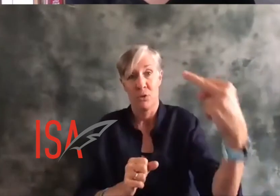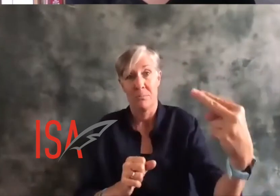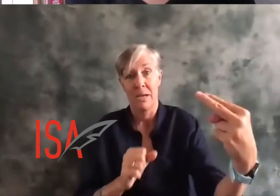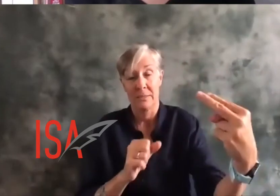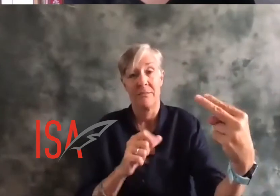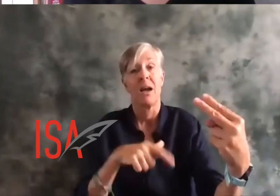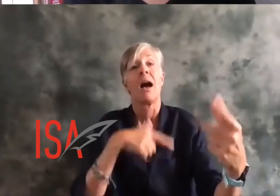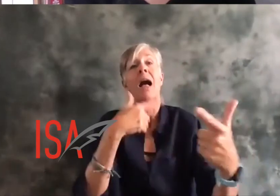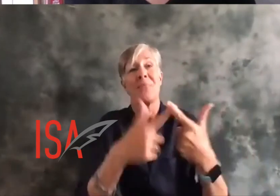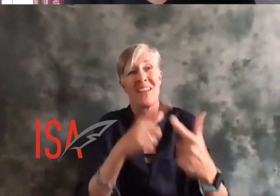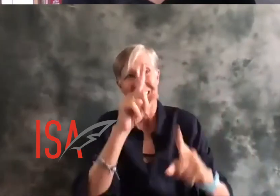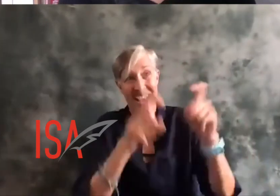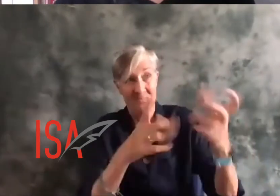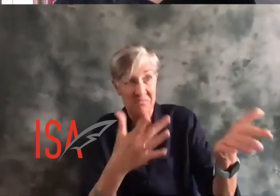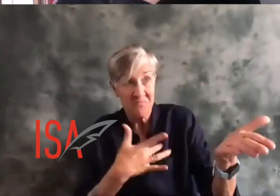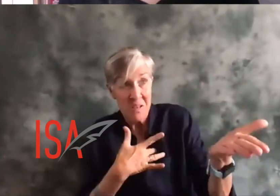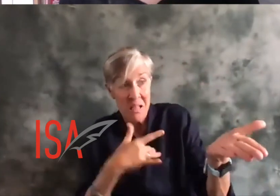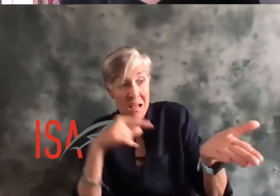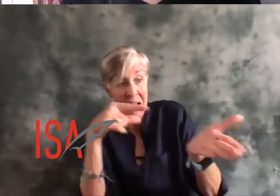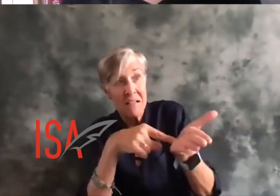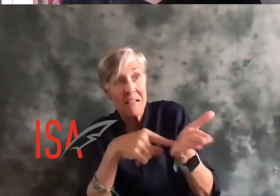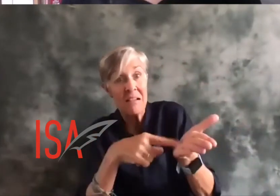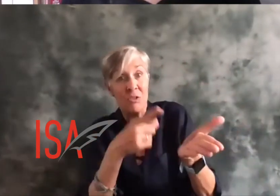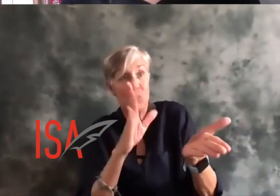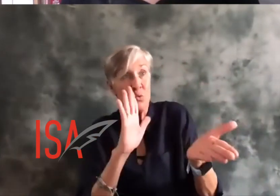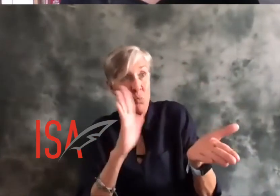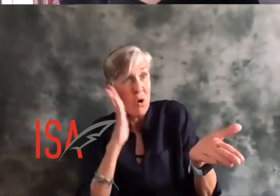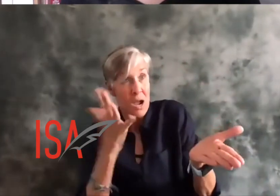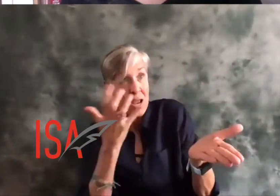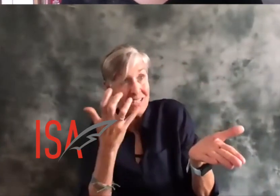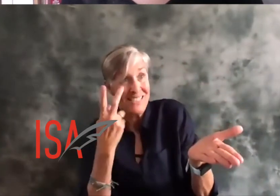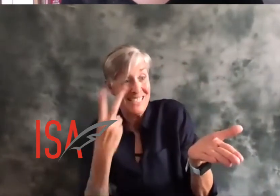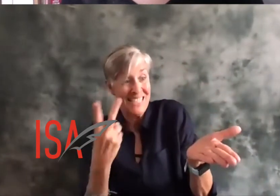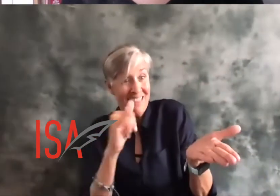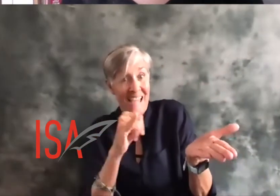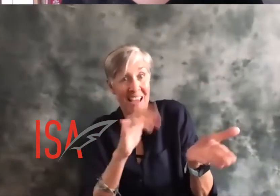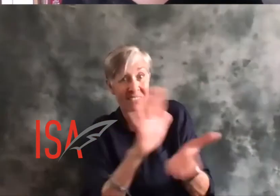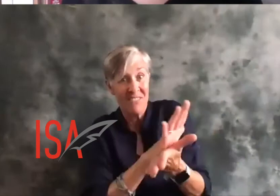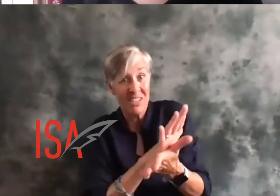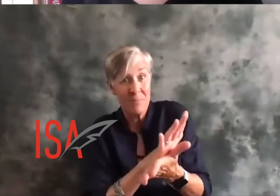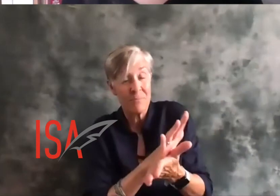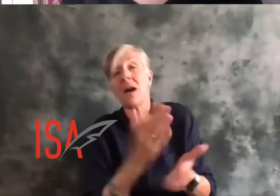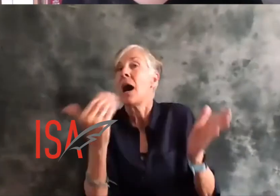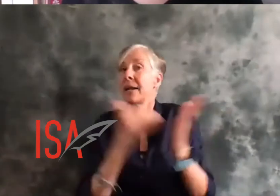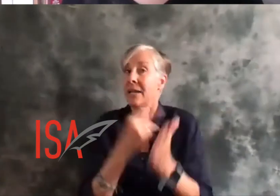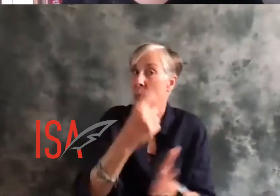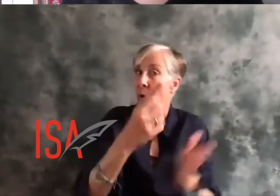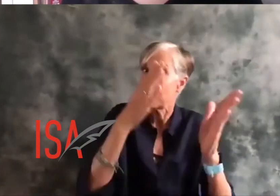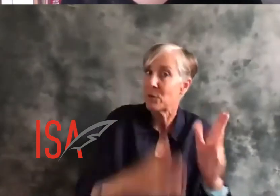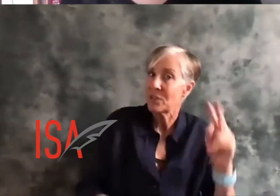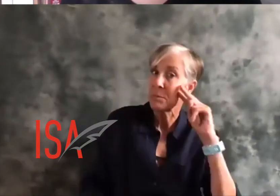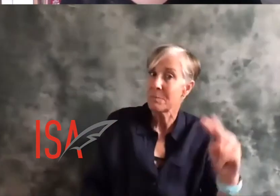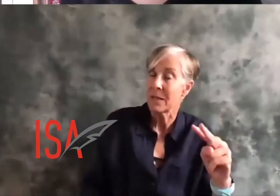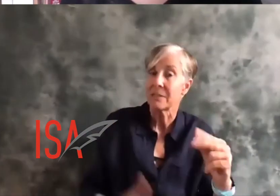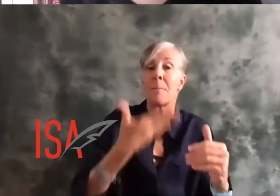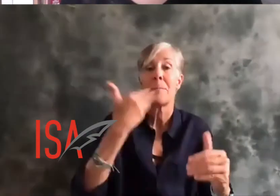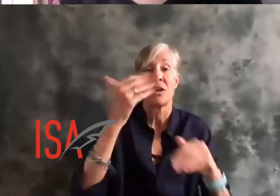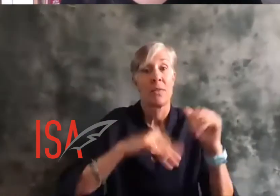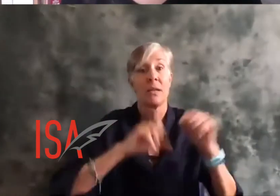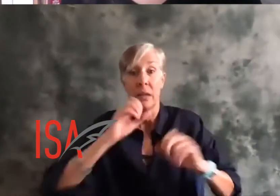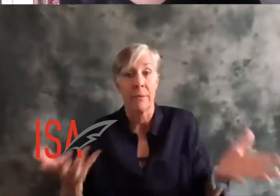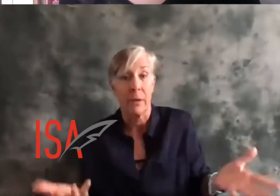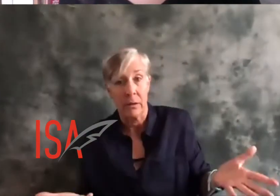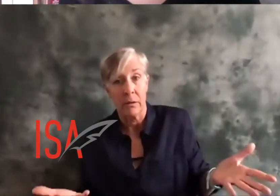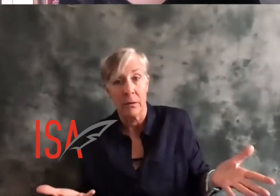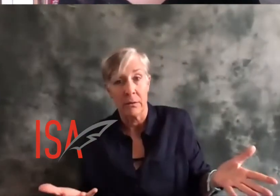can ask those questions. Do you feel like this is what you would want to see? You know, and again, this is just one person's perspective, but it's better than nothing. We can ask